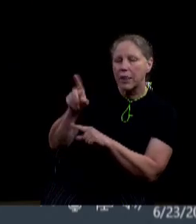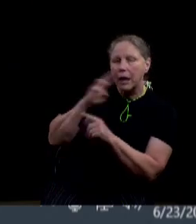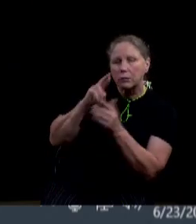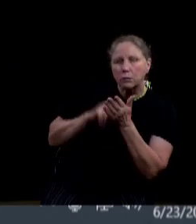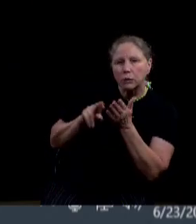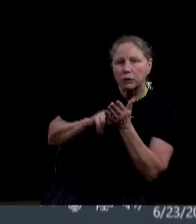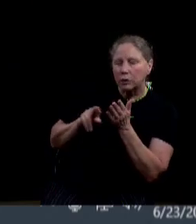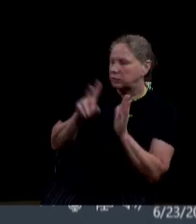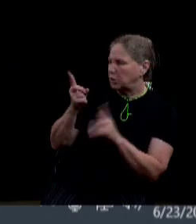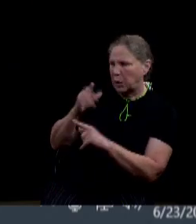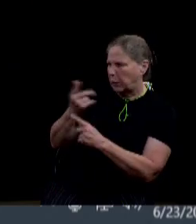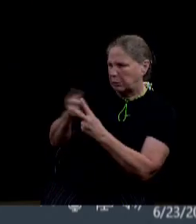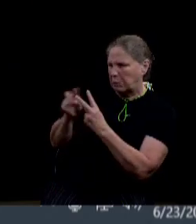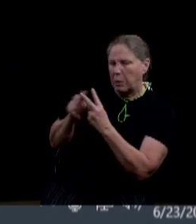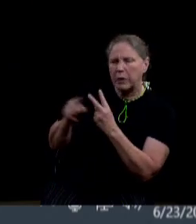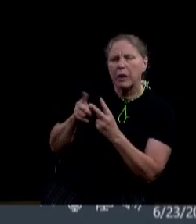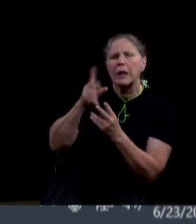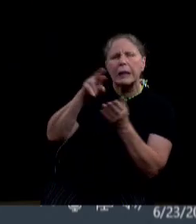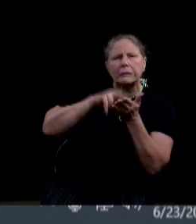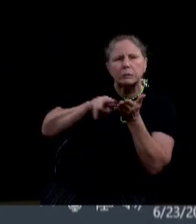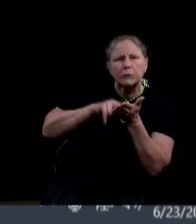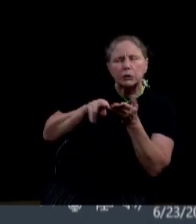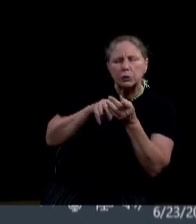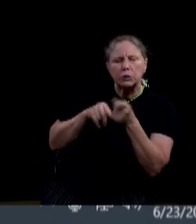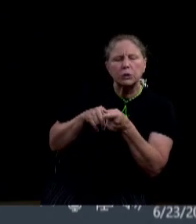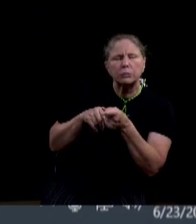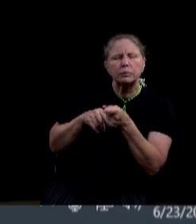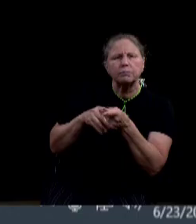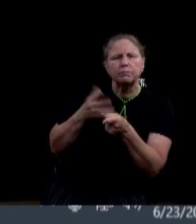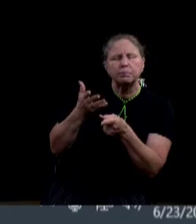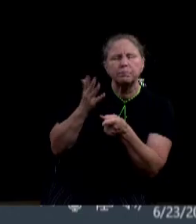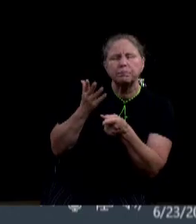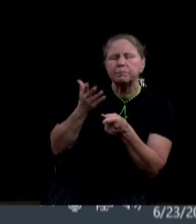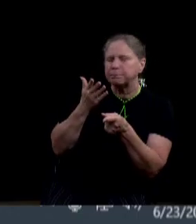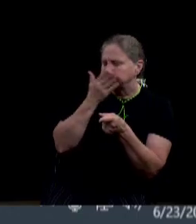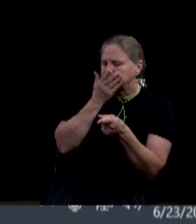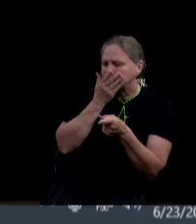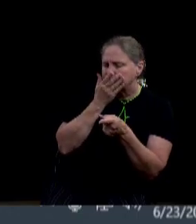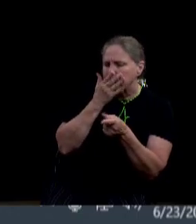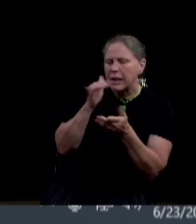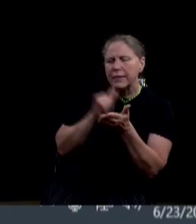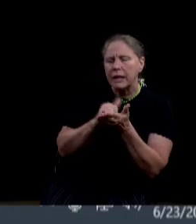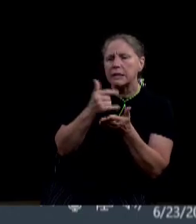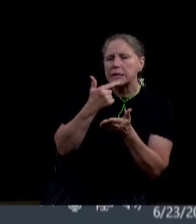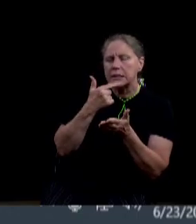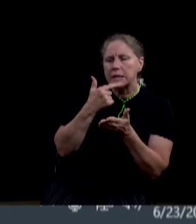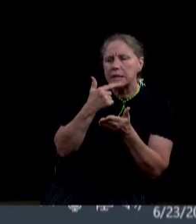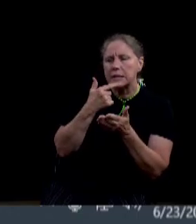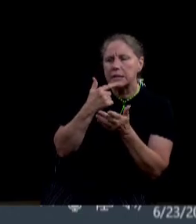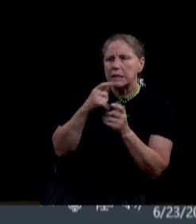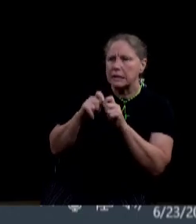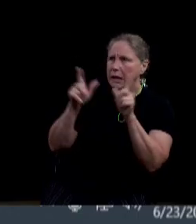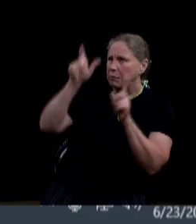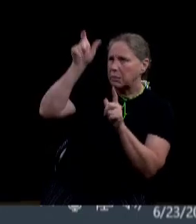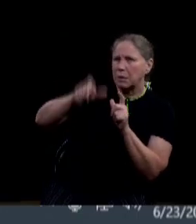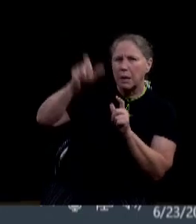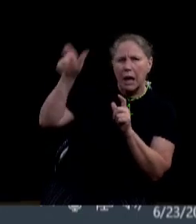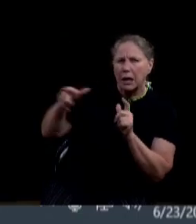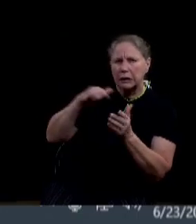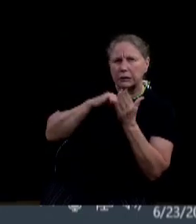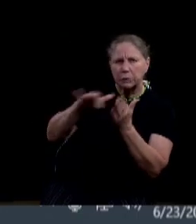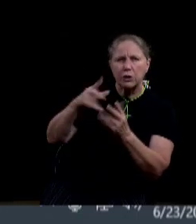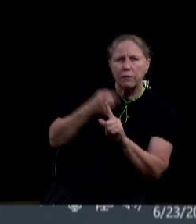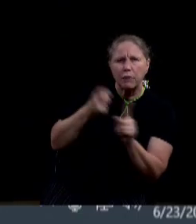study that had the slide with the graphs on it, what study was that from? I think it was the last slide in